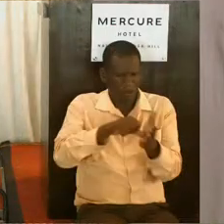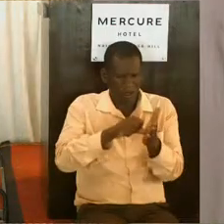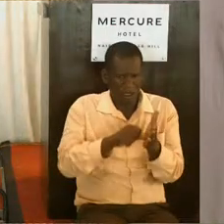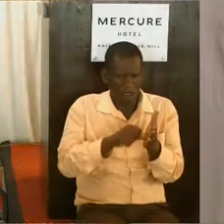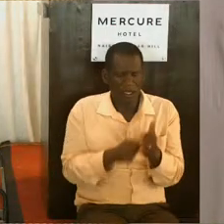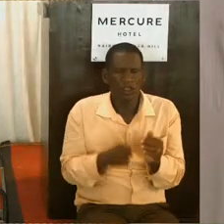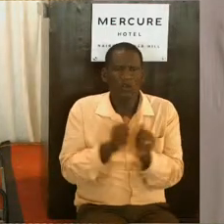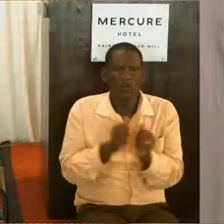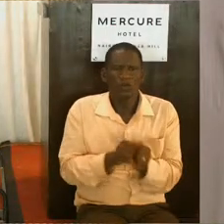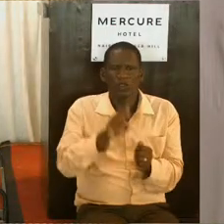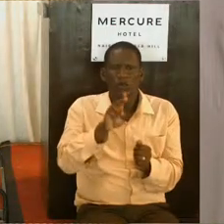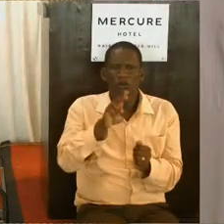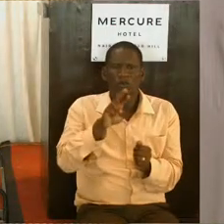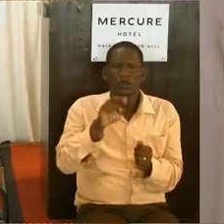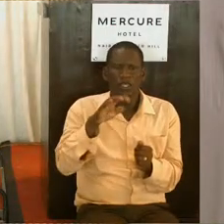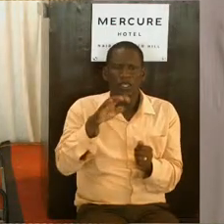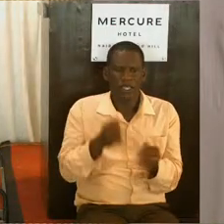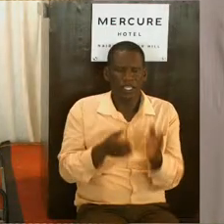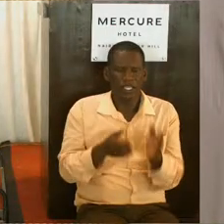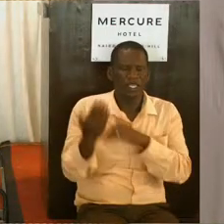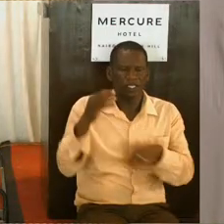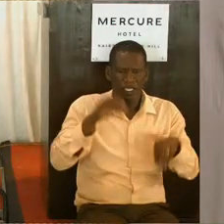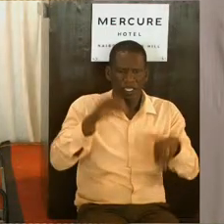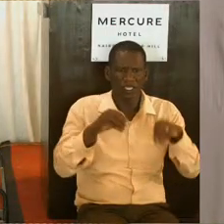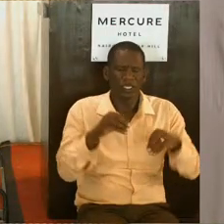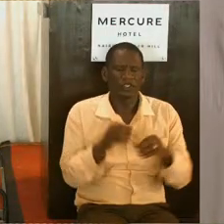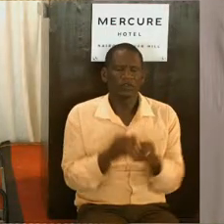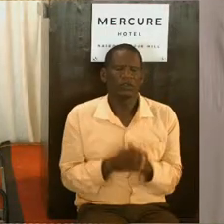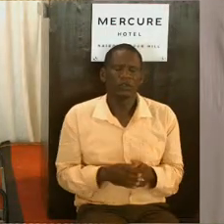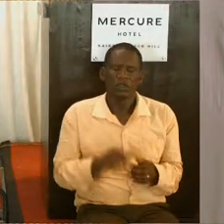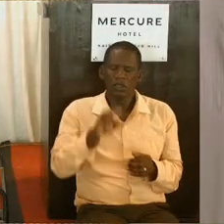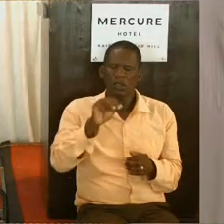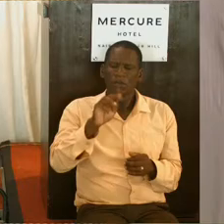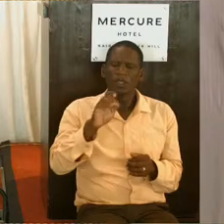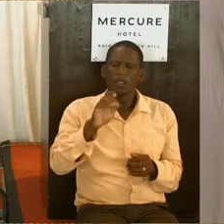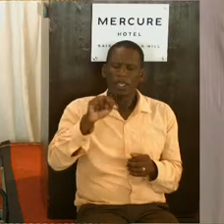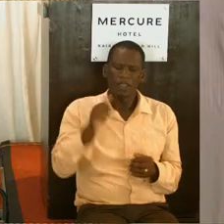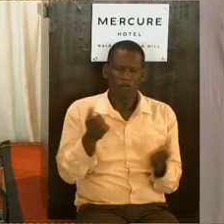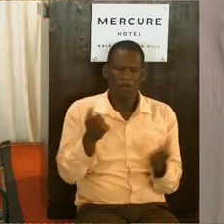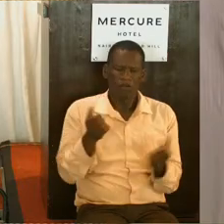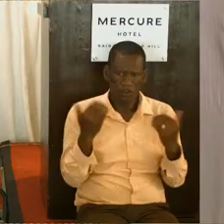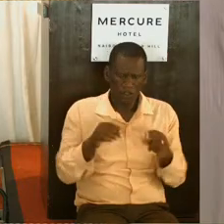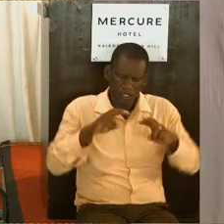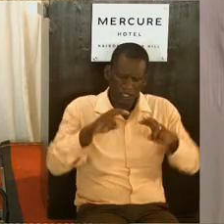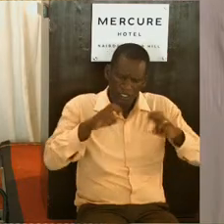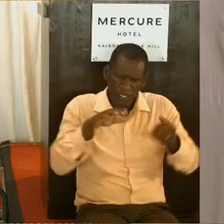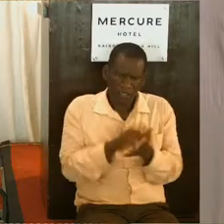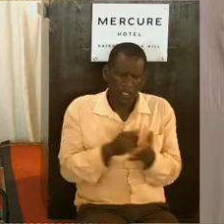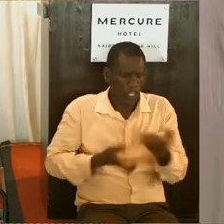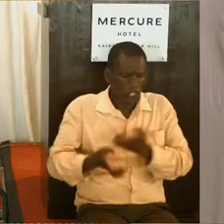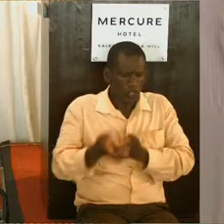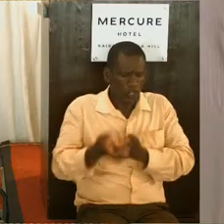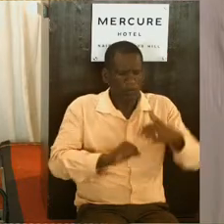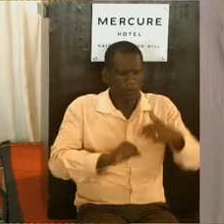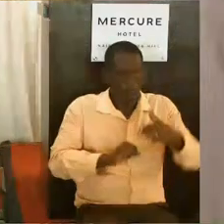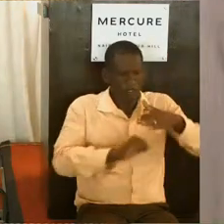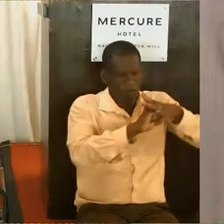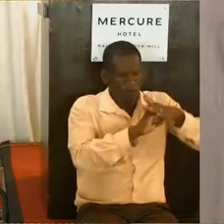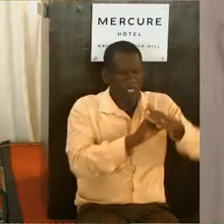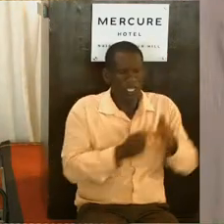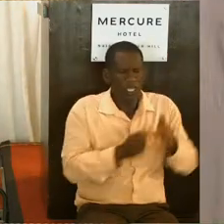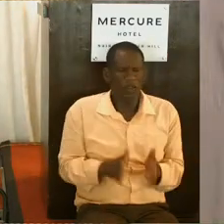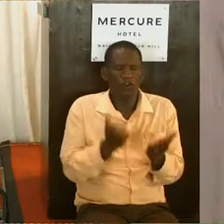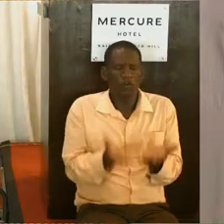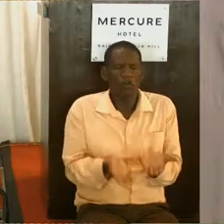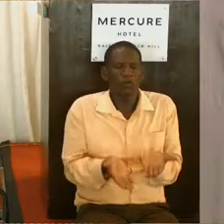with uraya during the past elections mukanya by daima looks that at economic pillar in terms